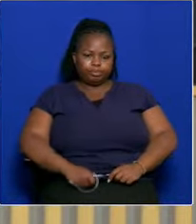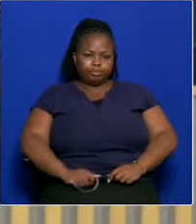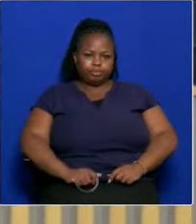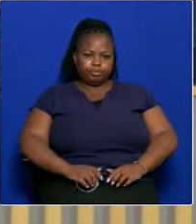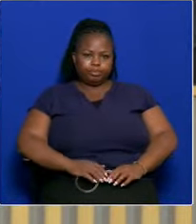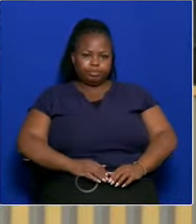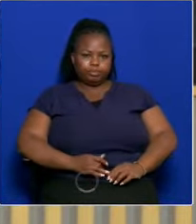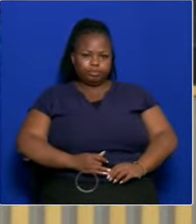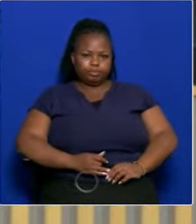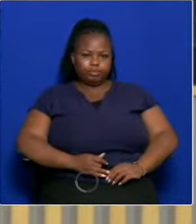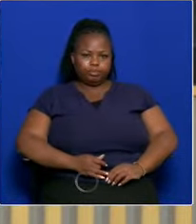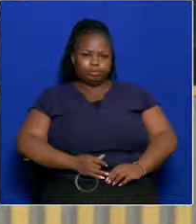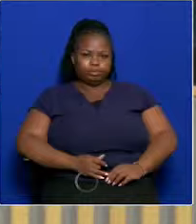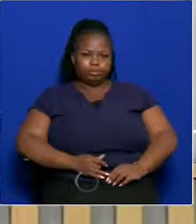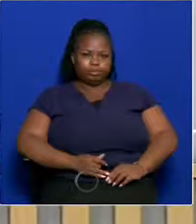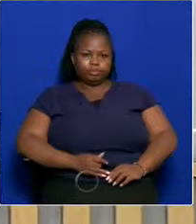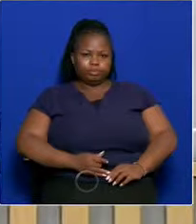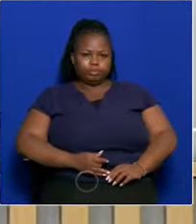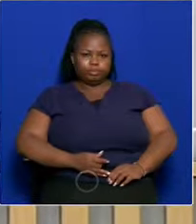It's here.